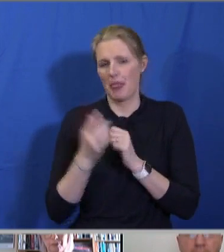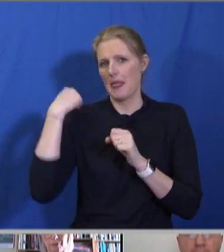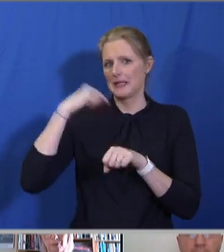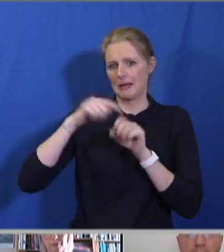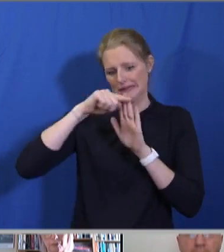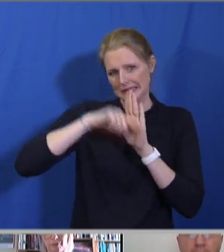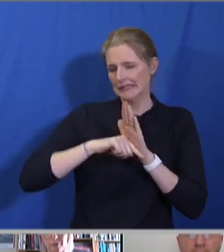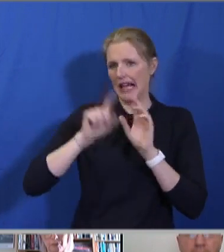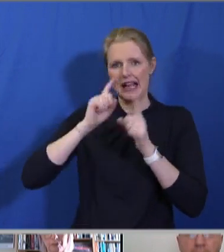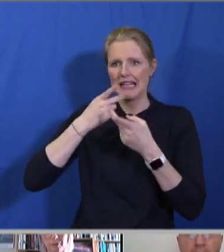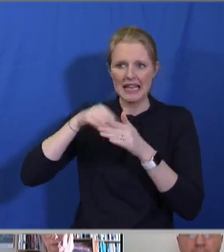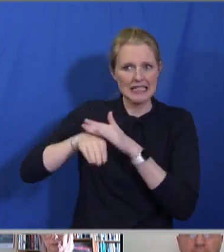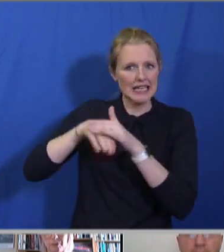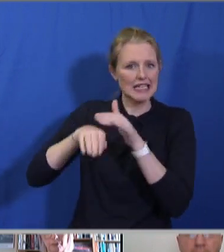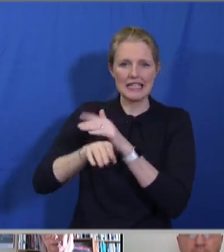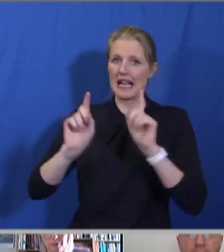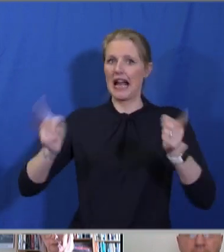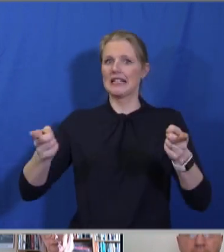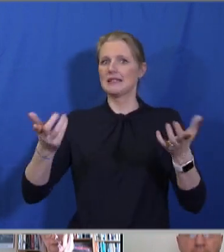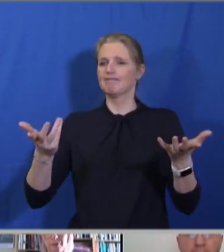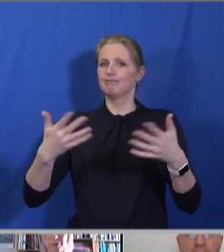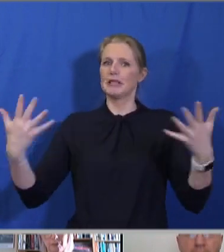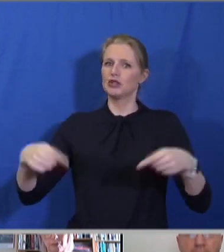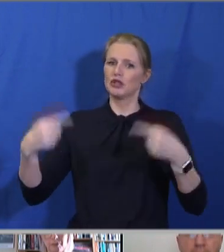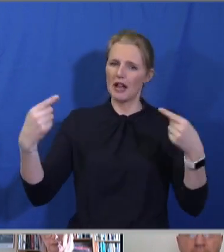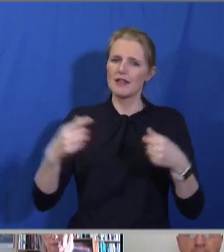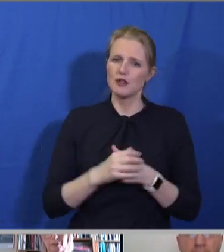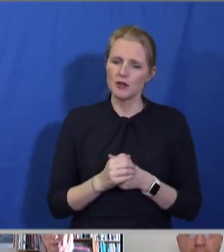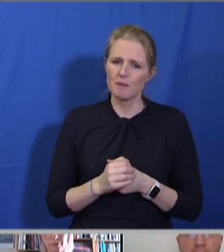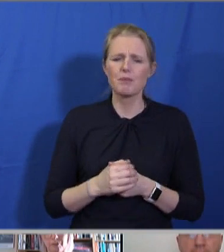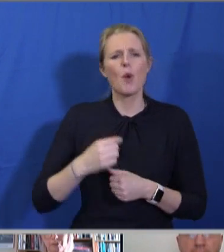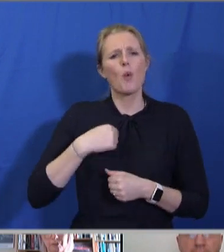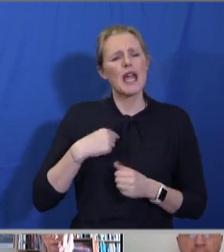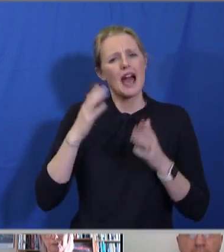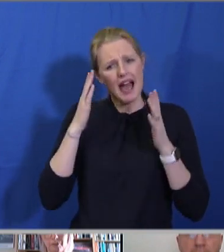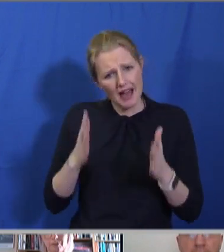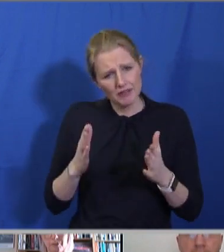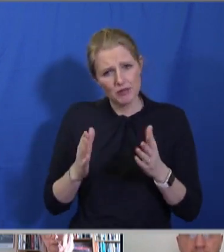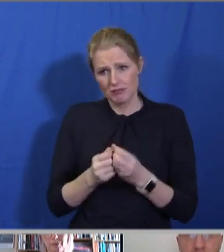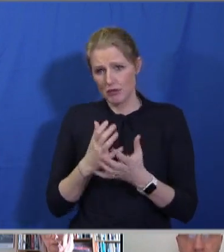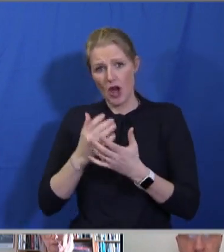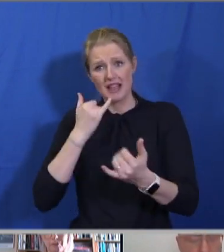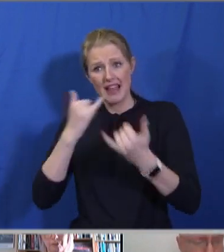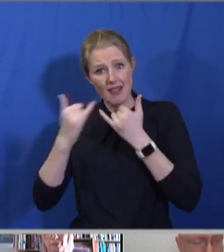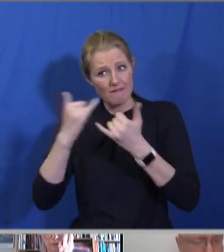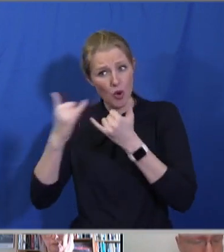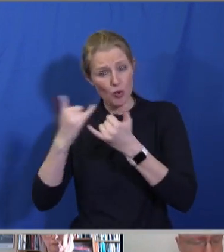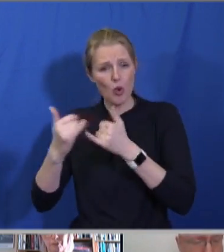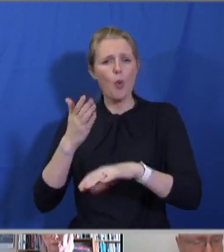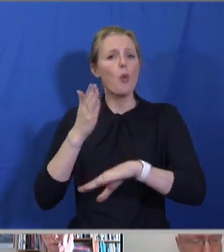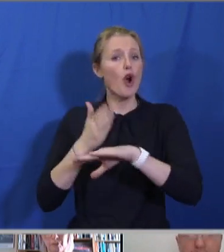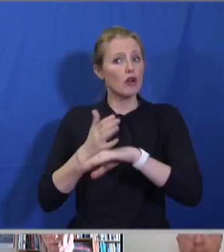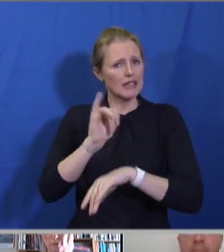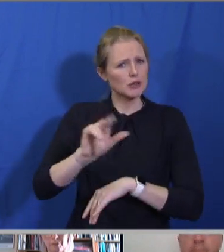measures. The challenge is obviously for us to make sure that system works as well as it can work. I mean, I would say we've put